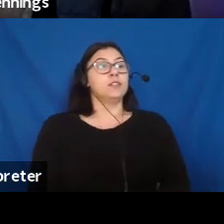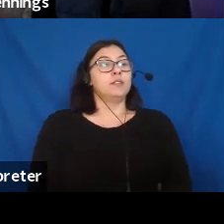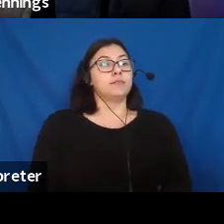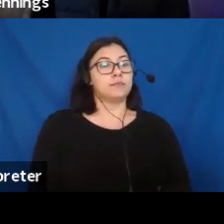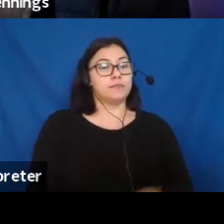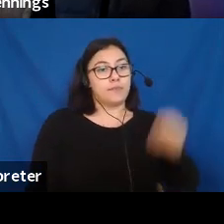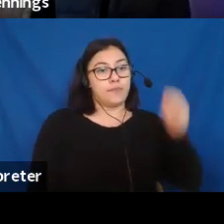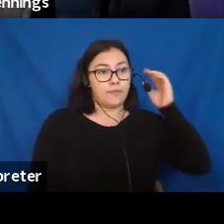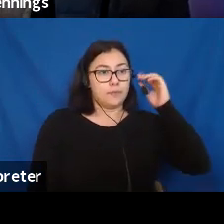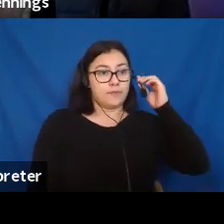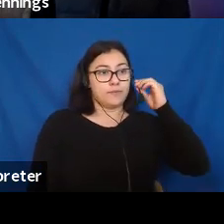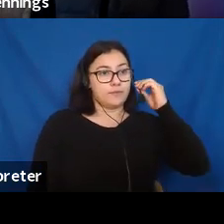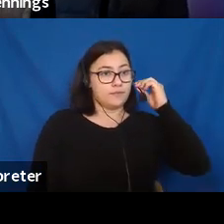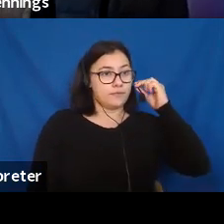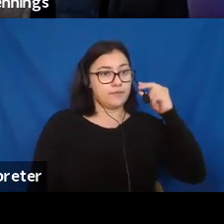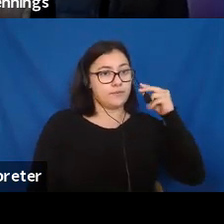That too.